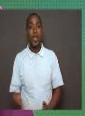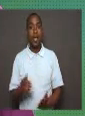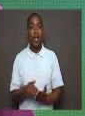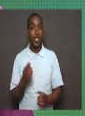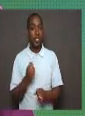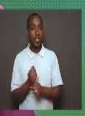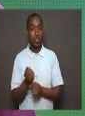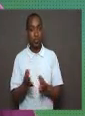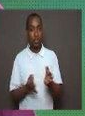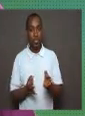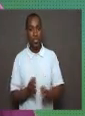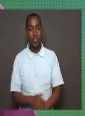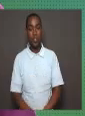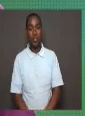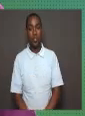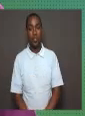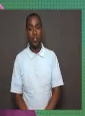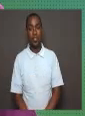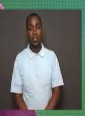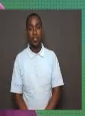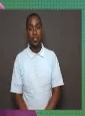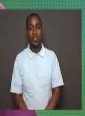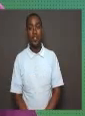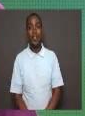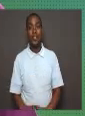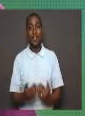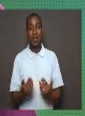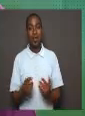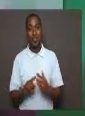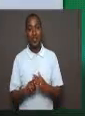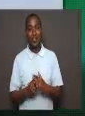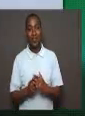functions. Let us begin right away.